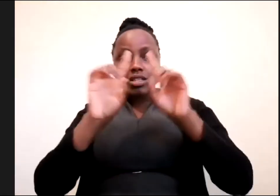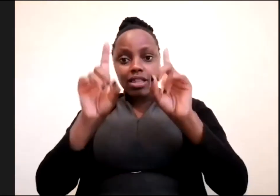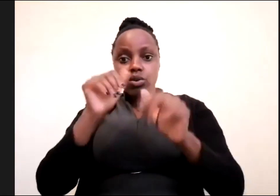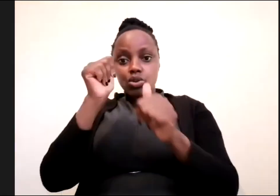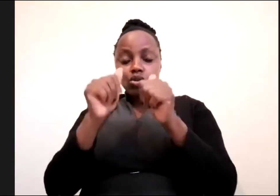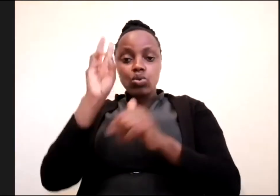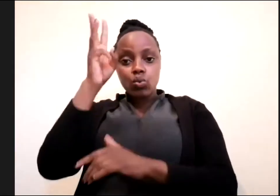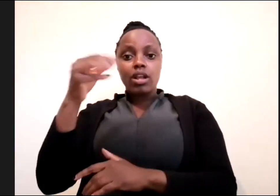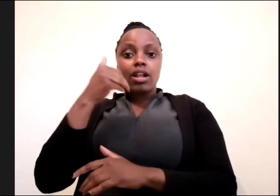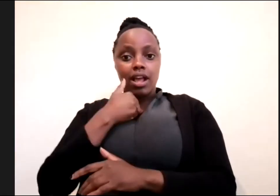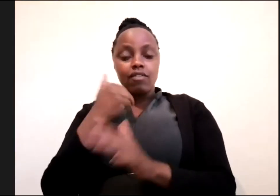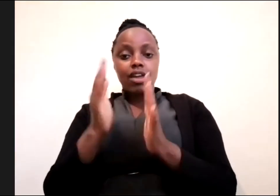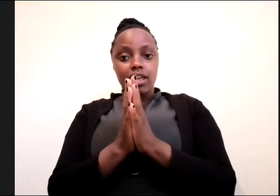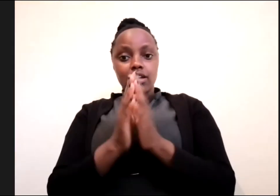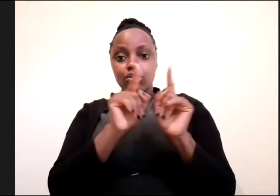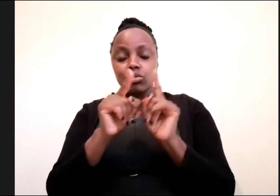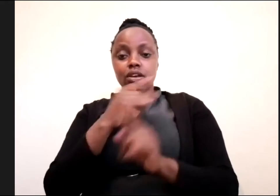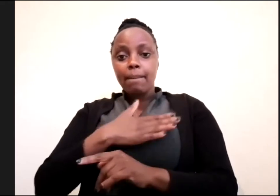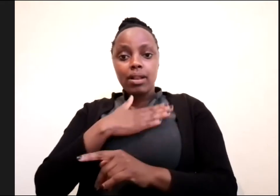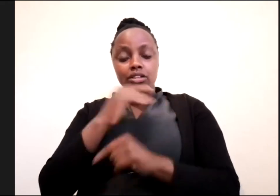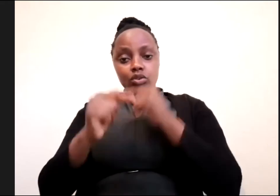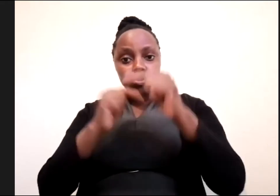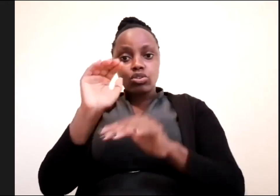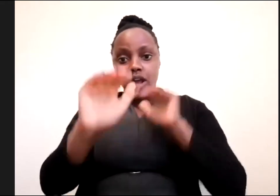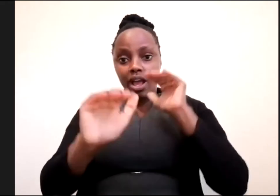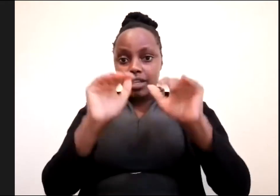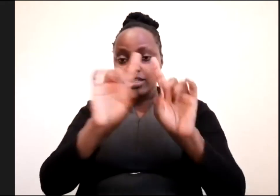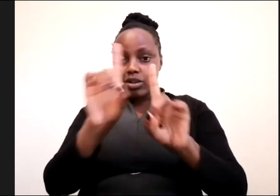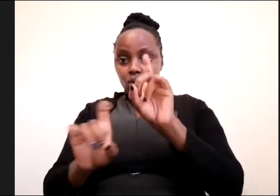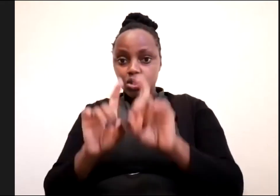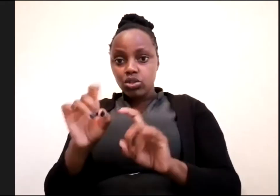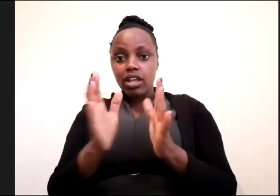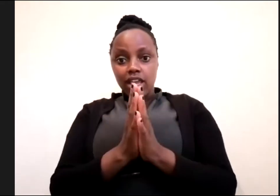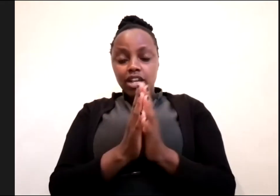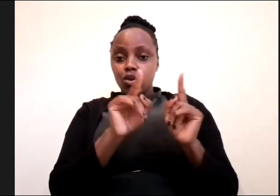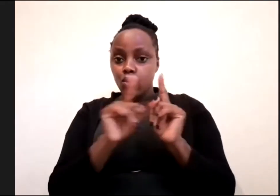have. So please keep on asking questions, and I will